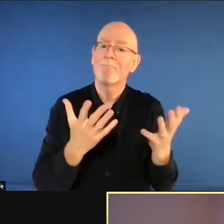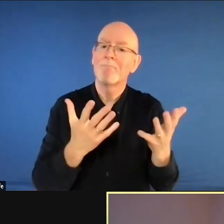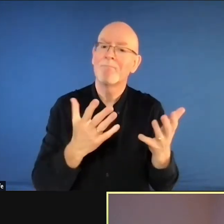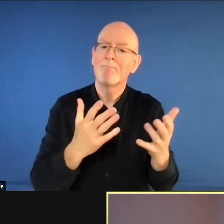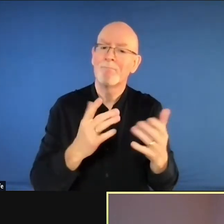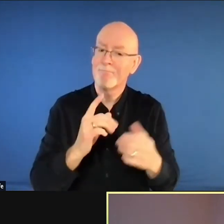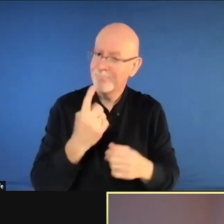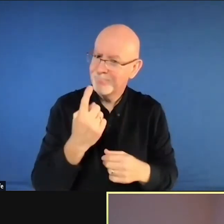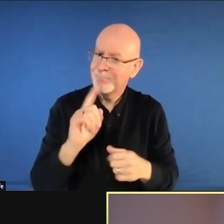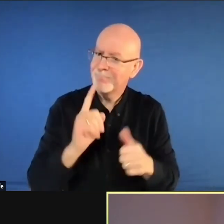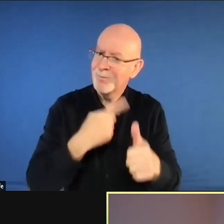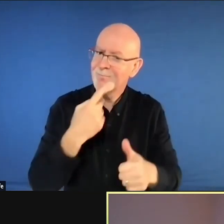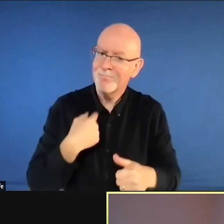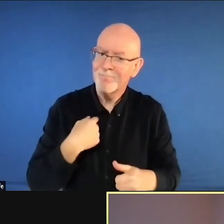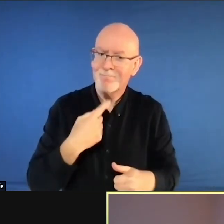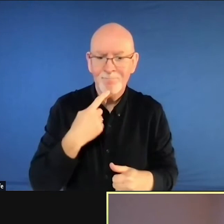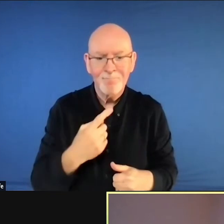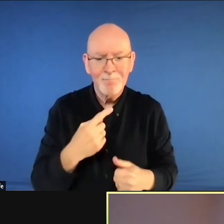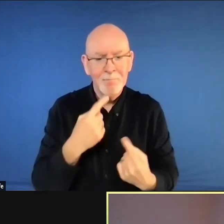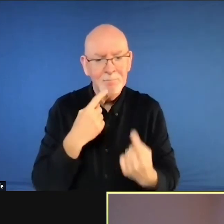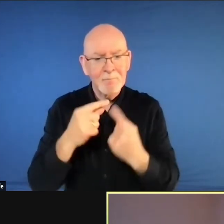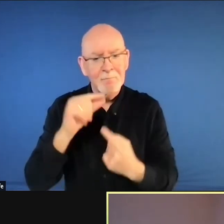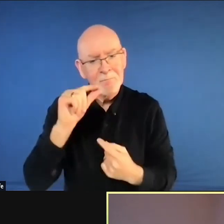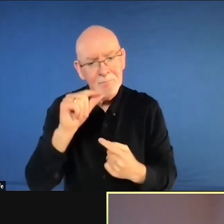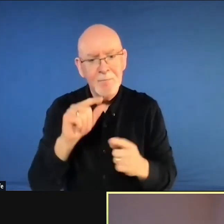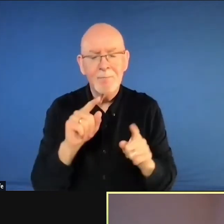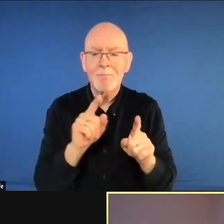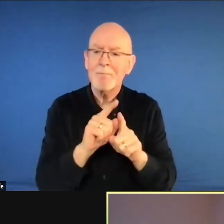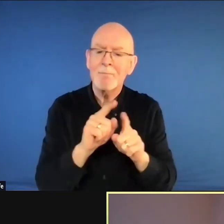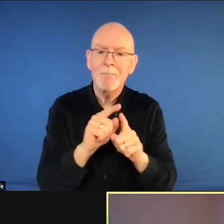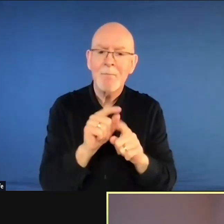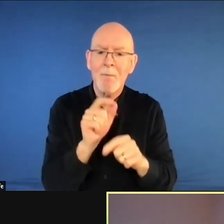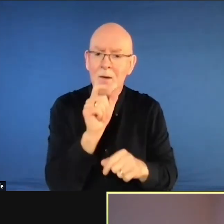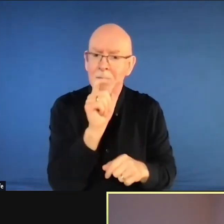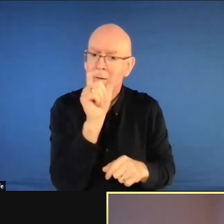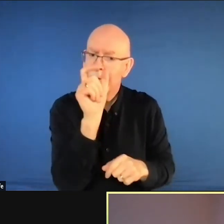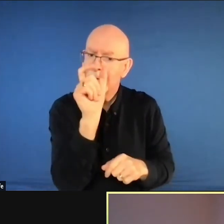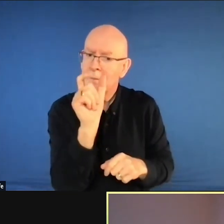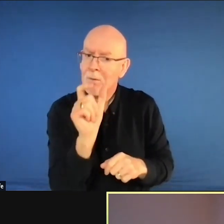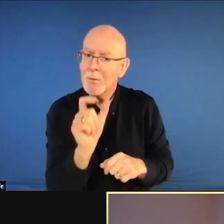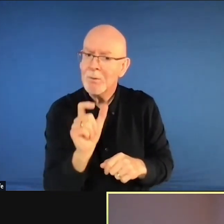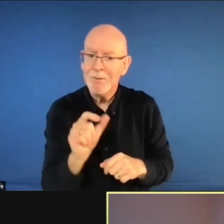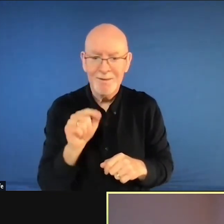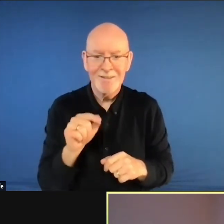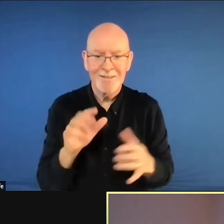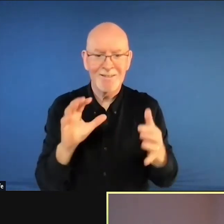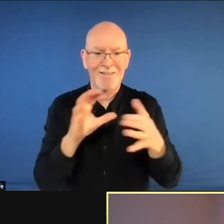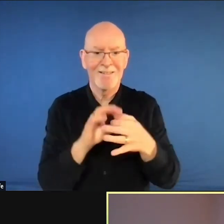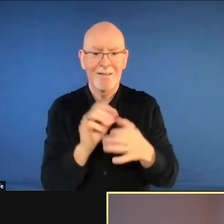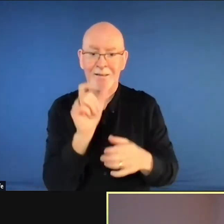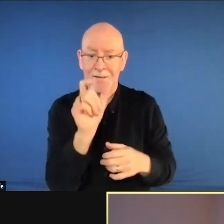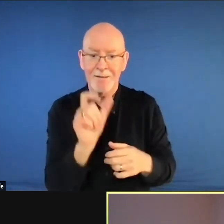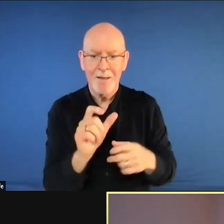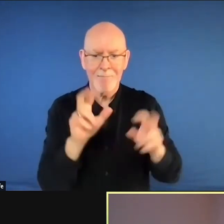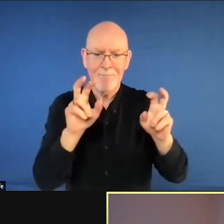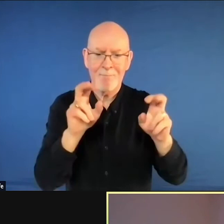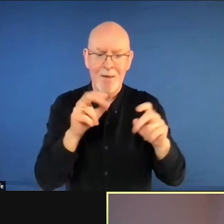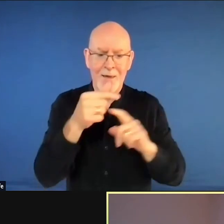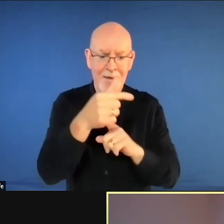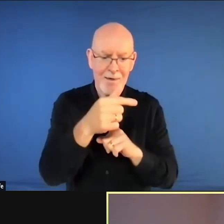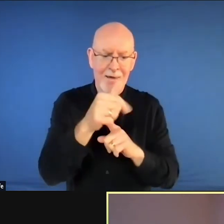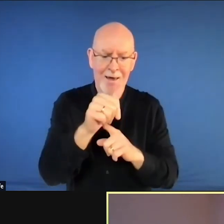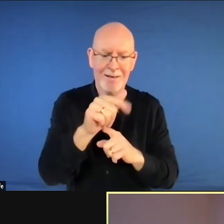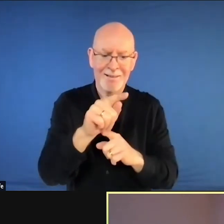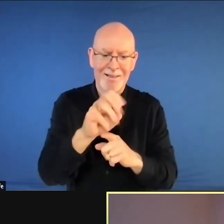I think here we're just for the sake of clarity, I think we're here referring to our